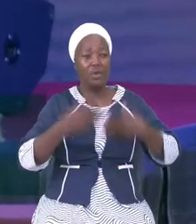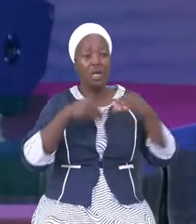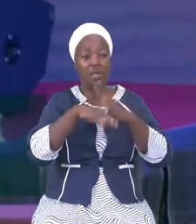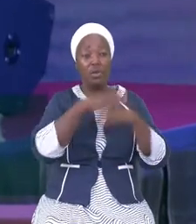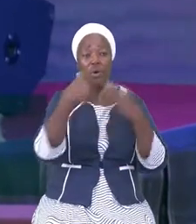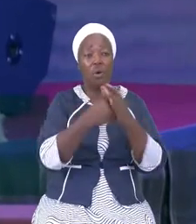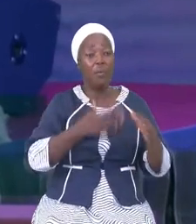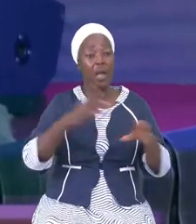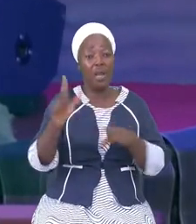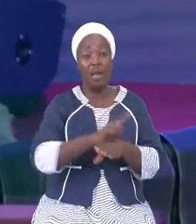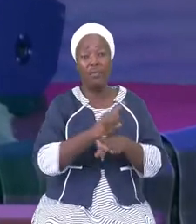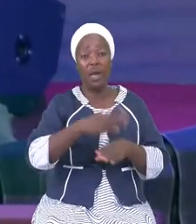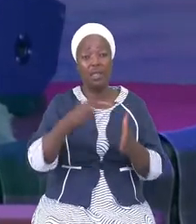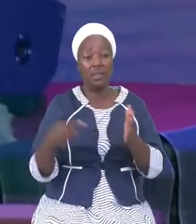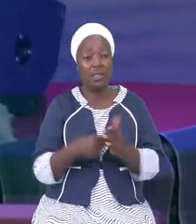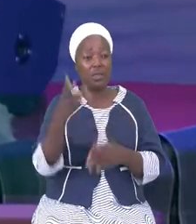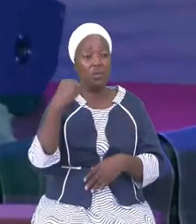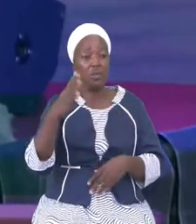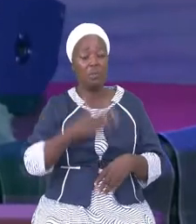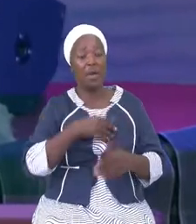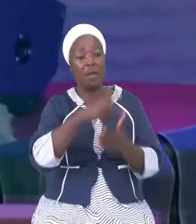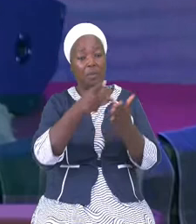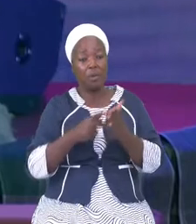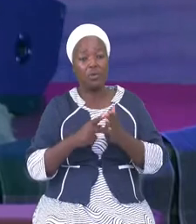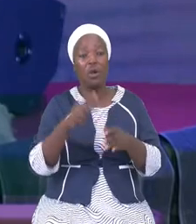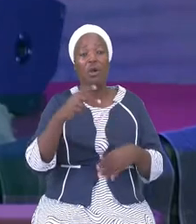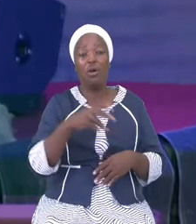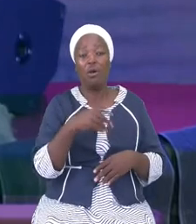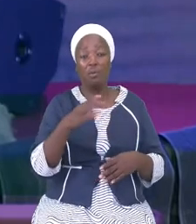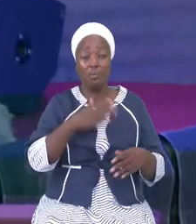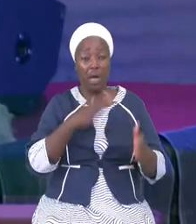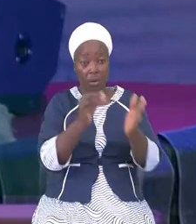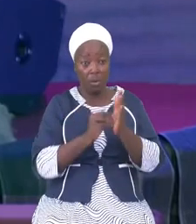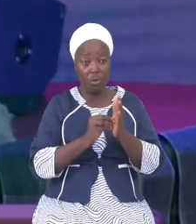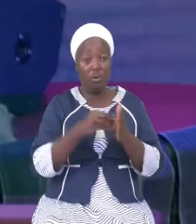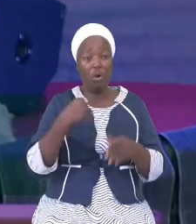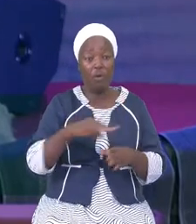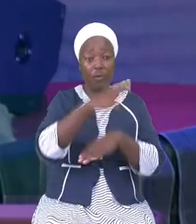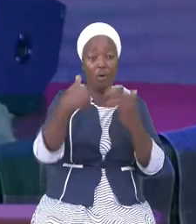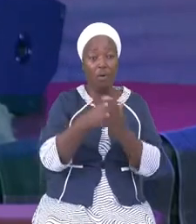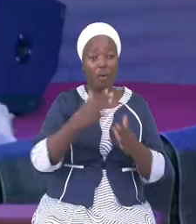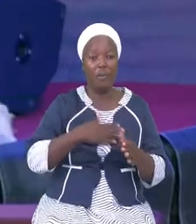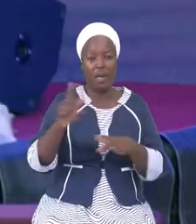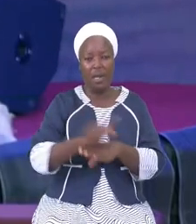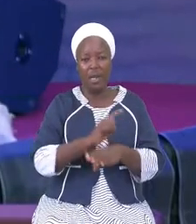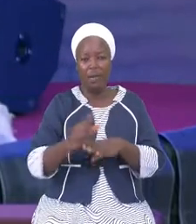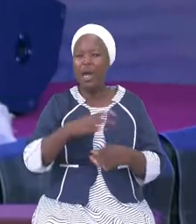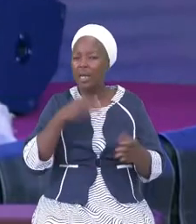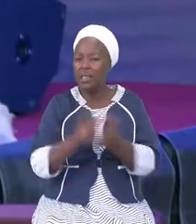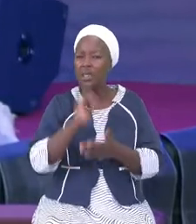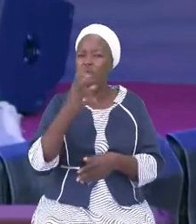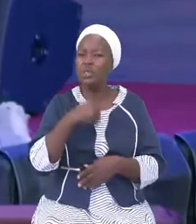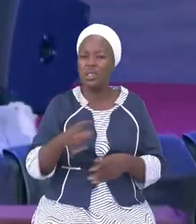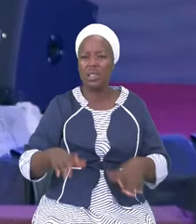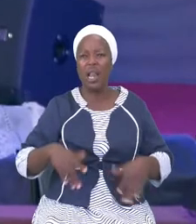labor, and this was my portion of all my labor. That was his lifestyle. And